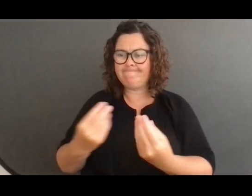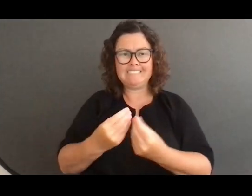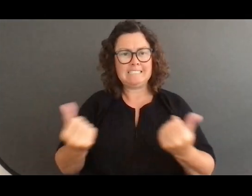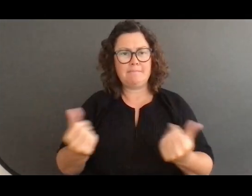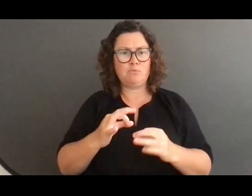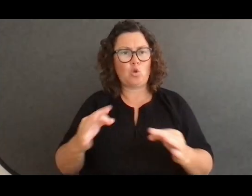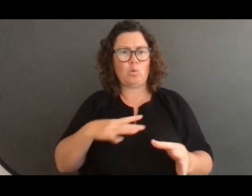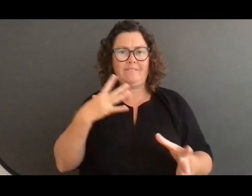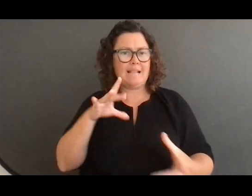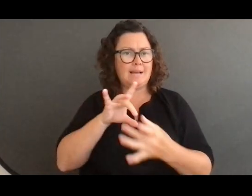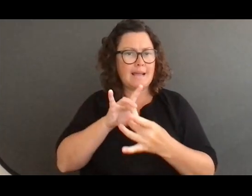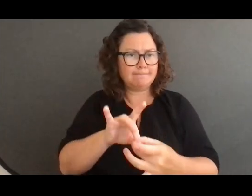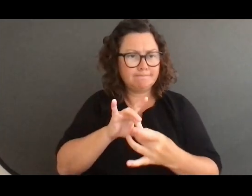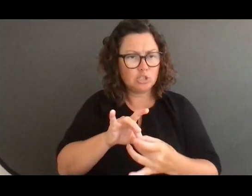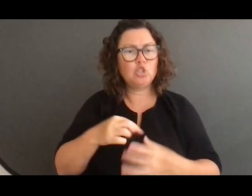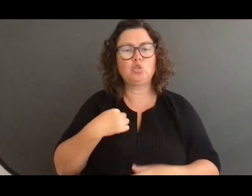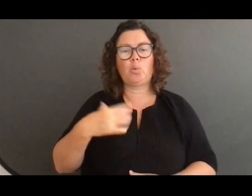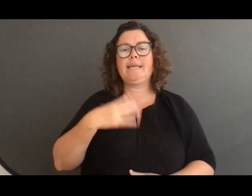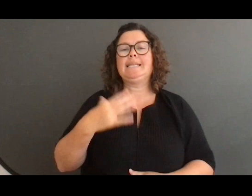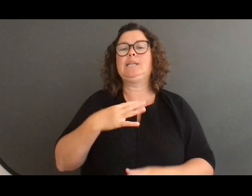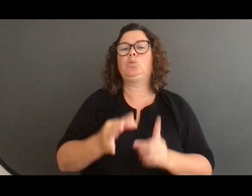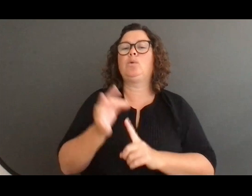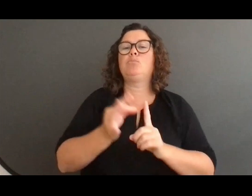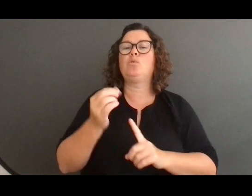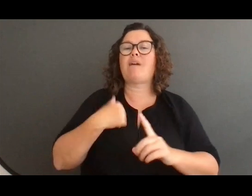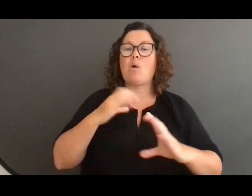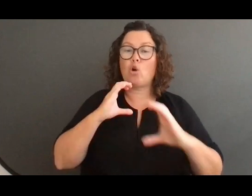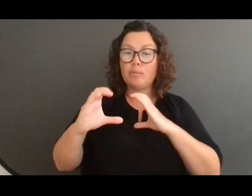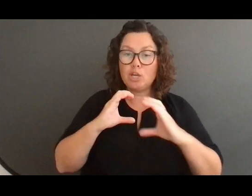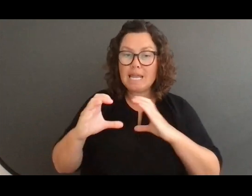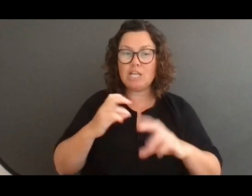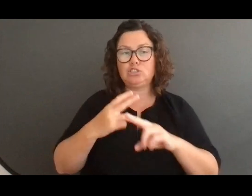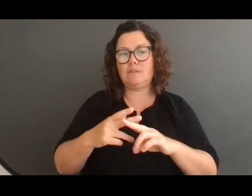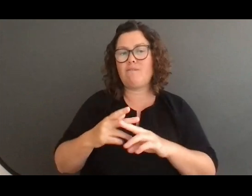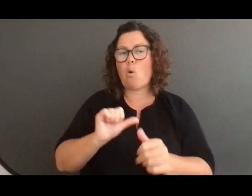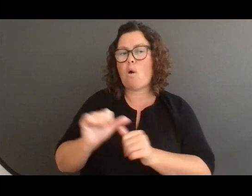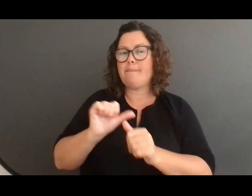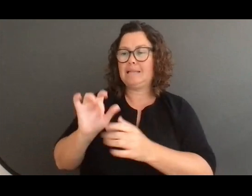of activities we provide, values, and the role of the board.